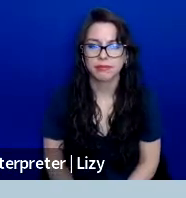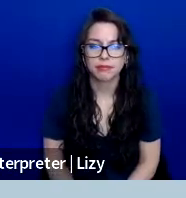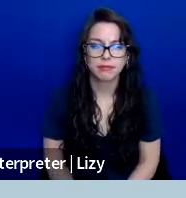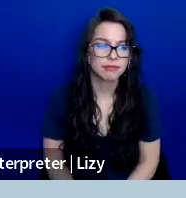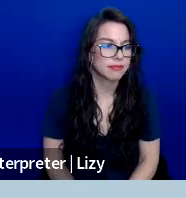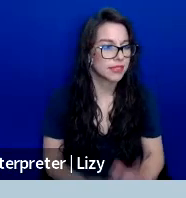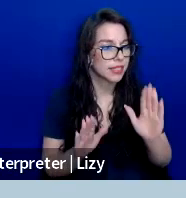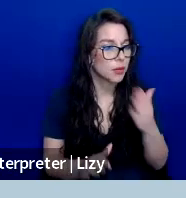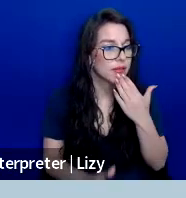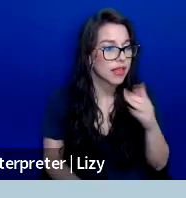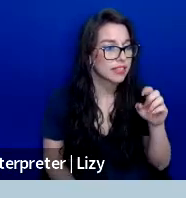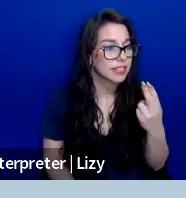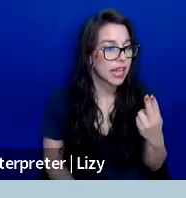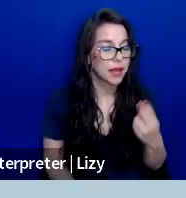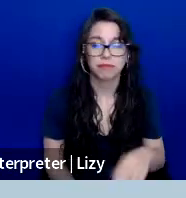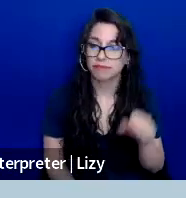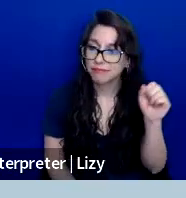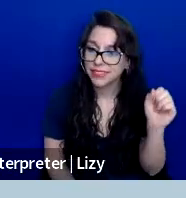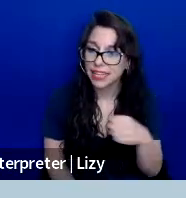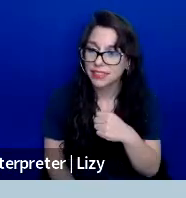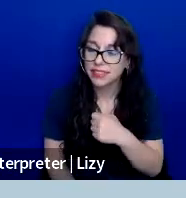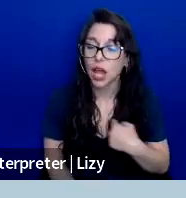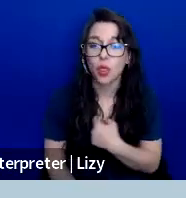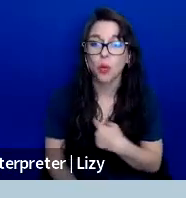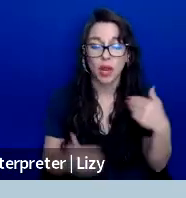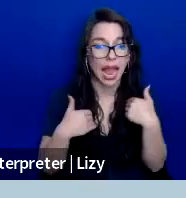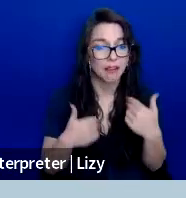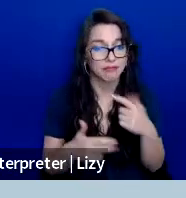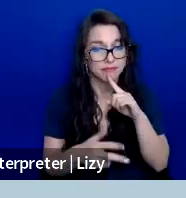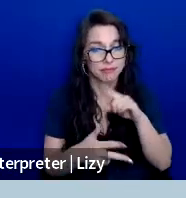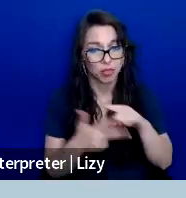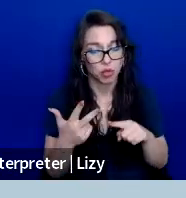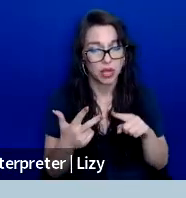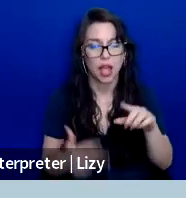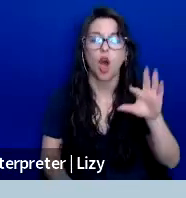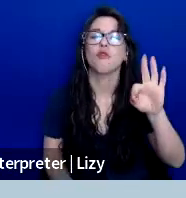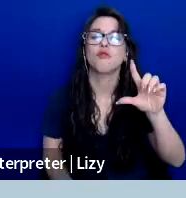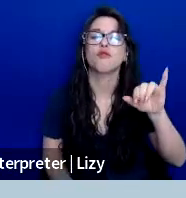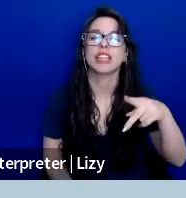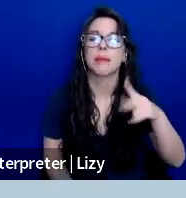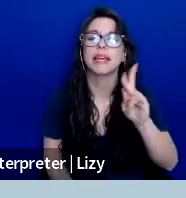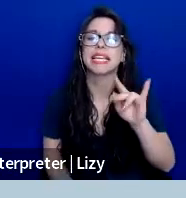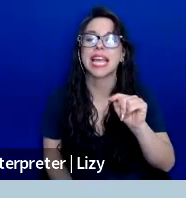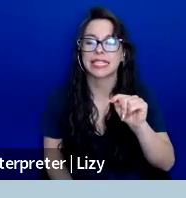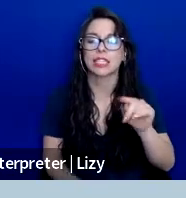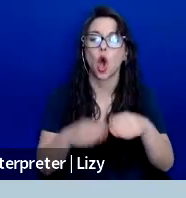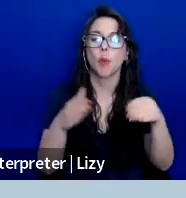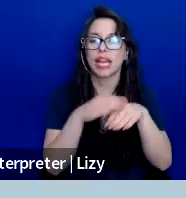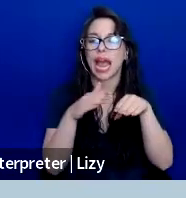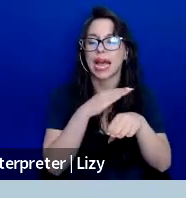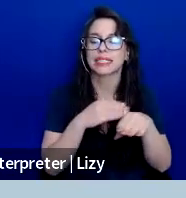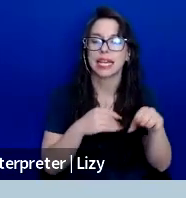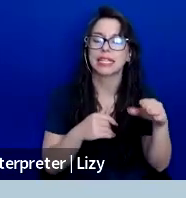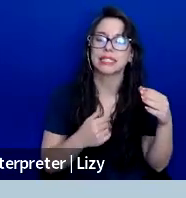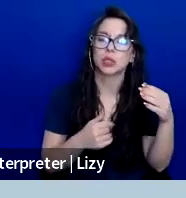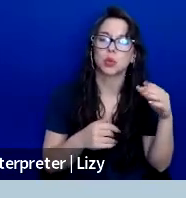Great, thanks, Leah. So yes, we actually have 3 flip kits on the Open Access website, one for